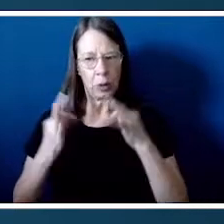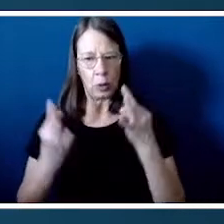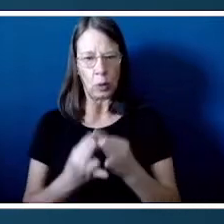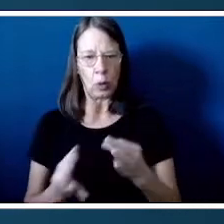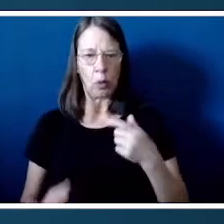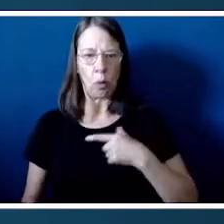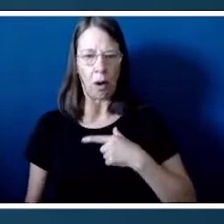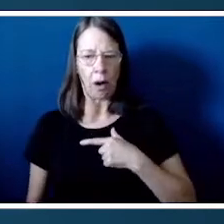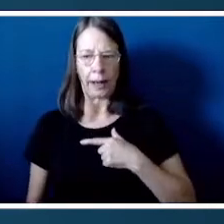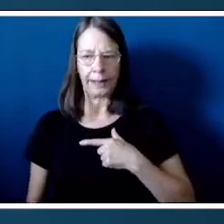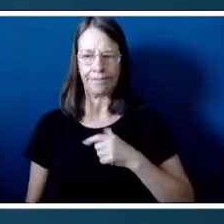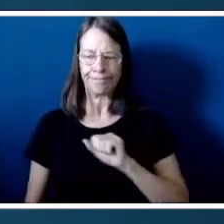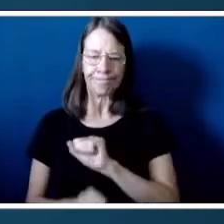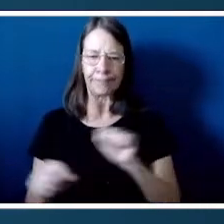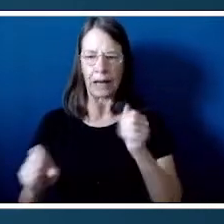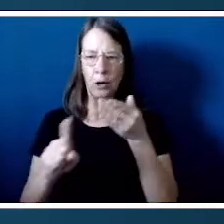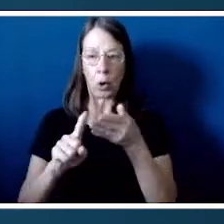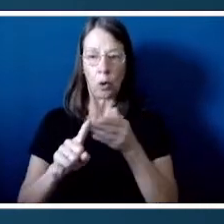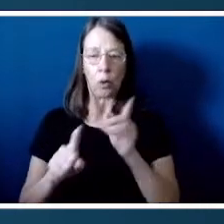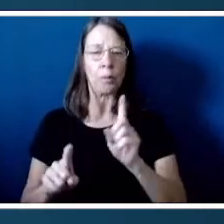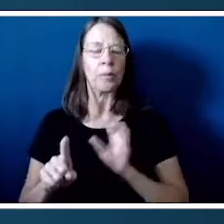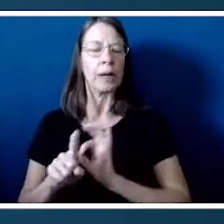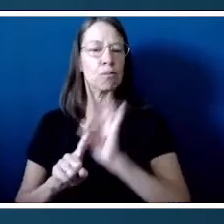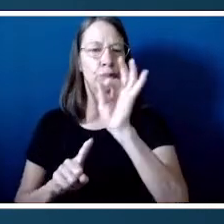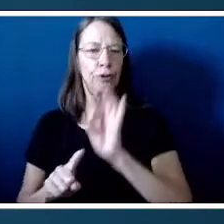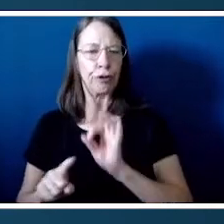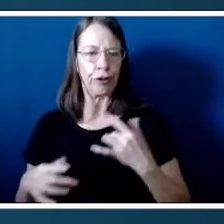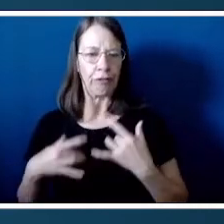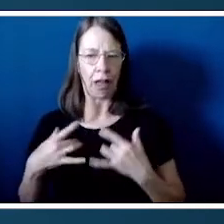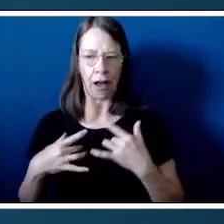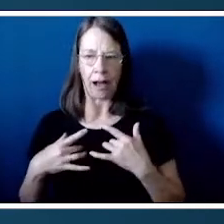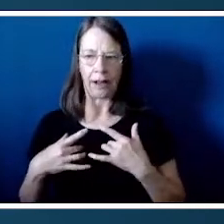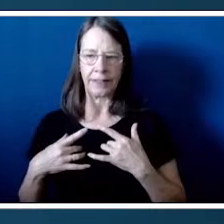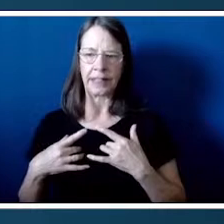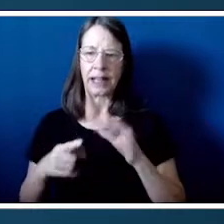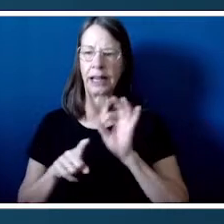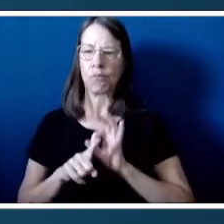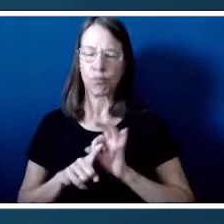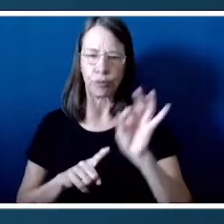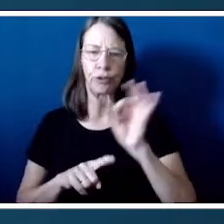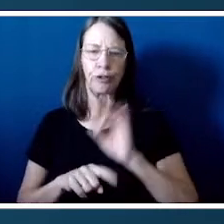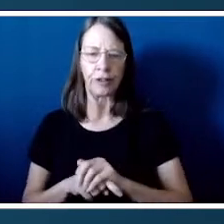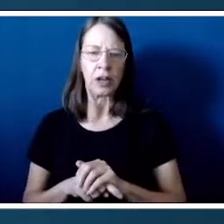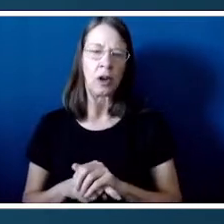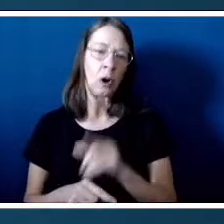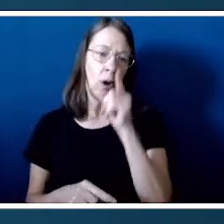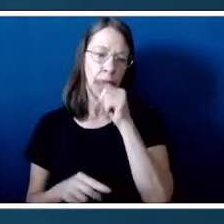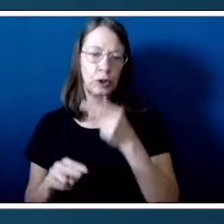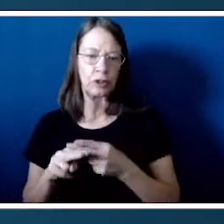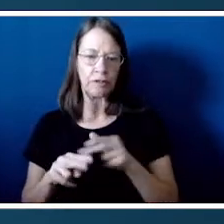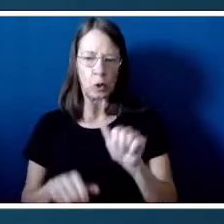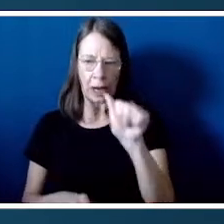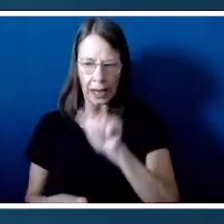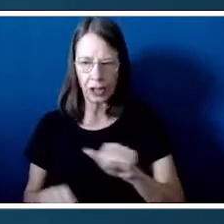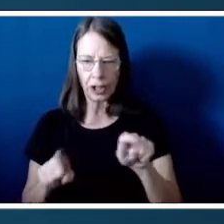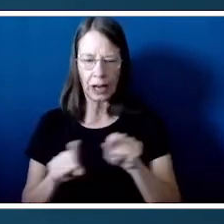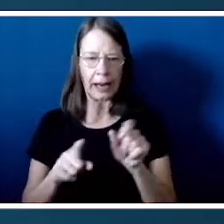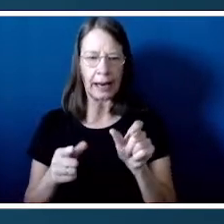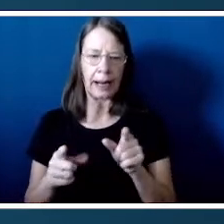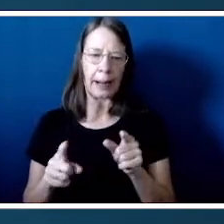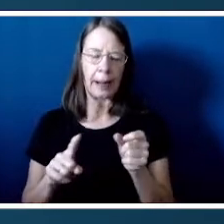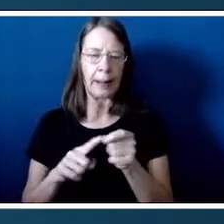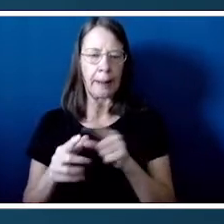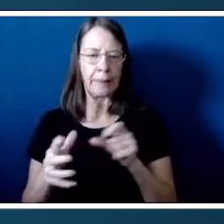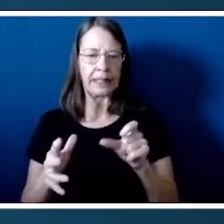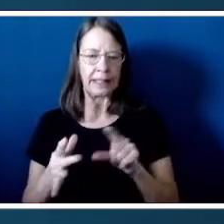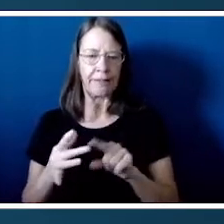improving lives and expanding opportunities across Asia and the Pacific. Informed by decades of experience